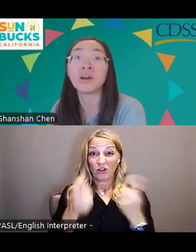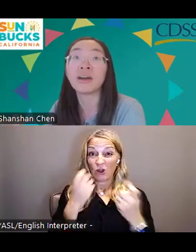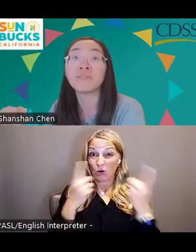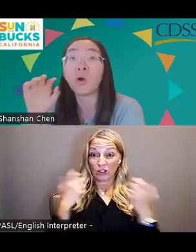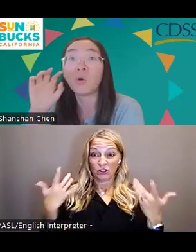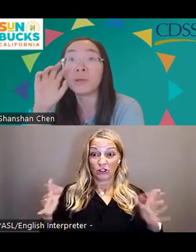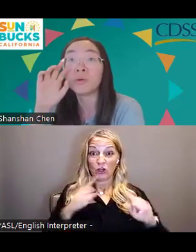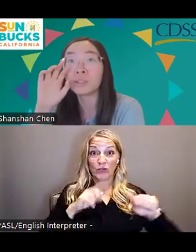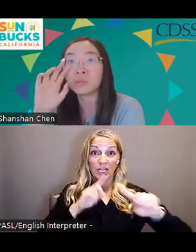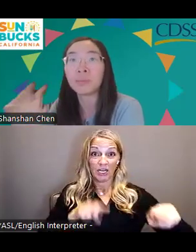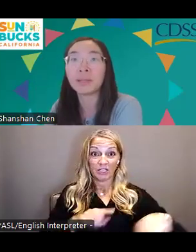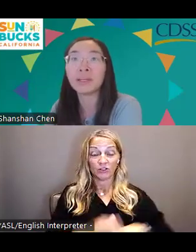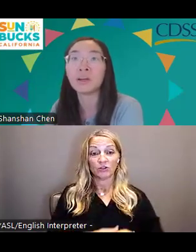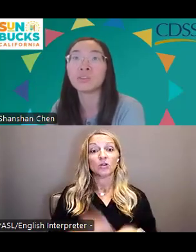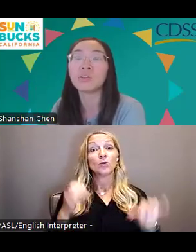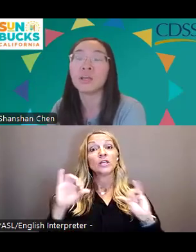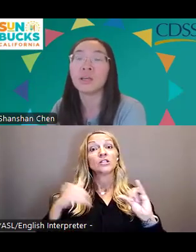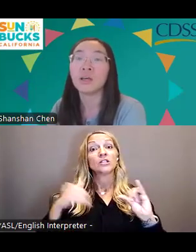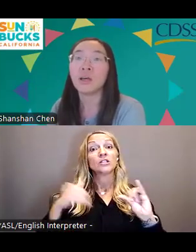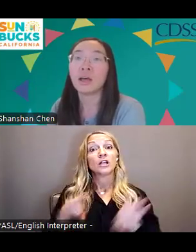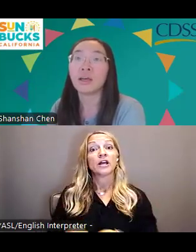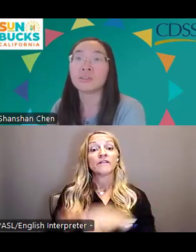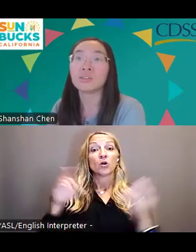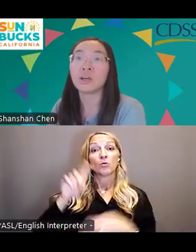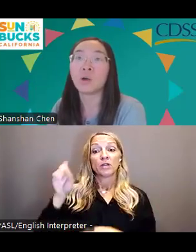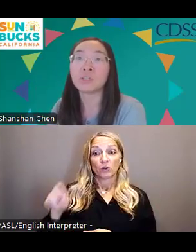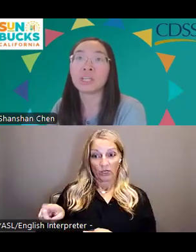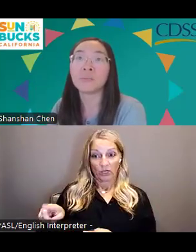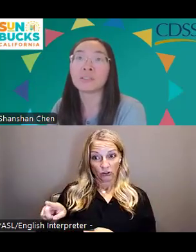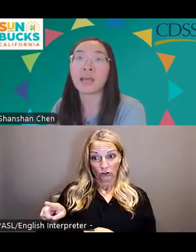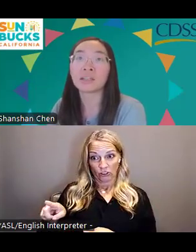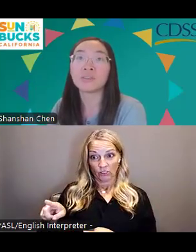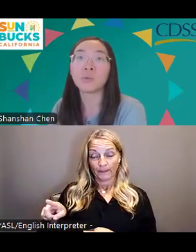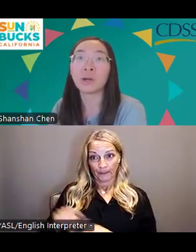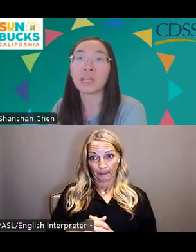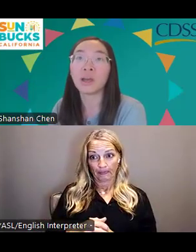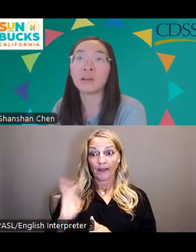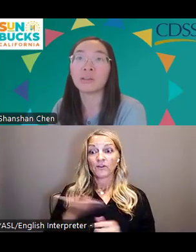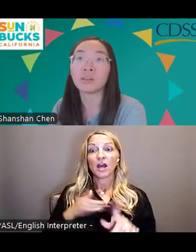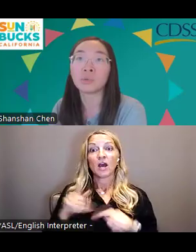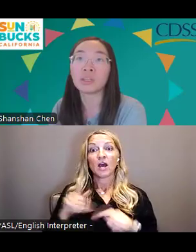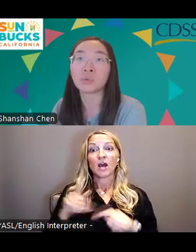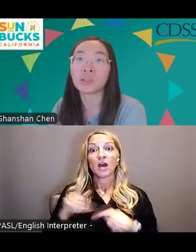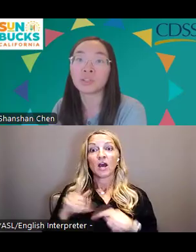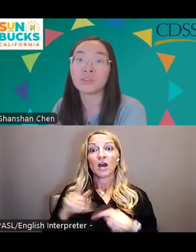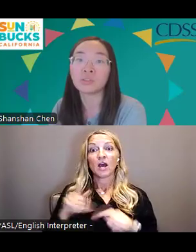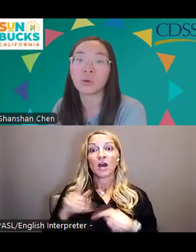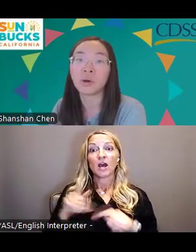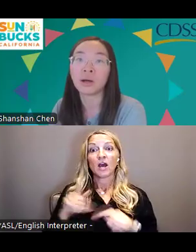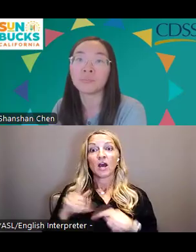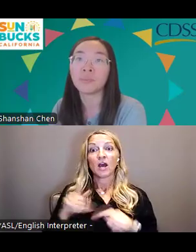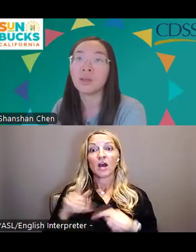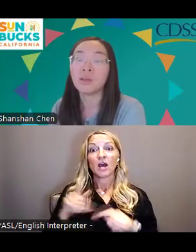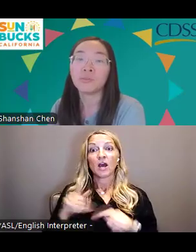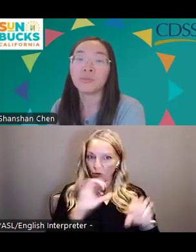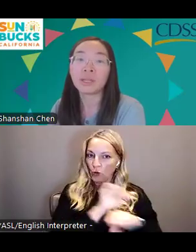and we still have an open question pending answer. And our team is actively working on answering this question.